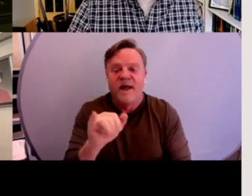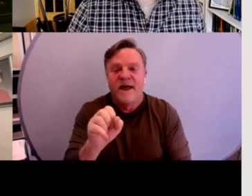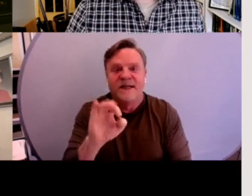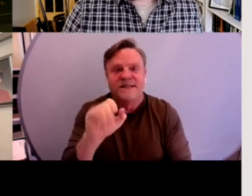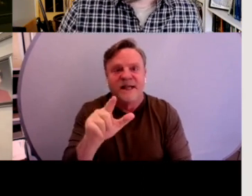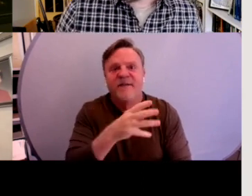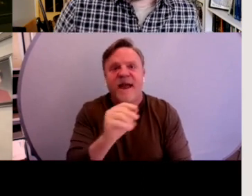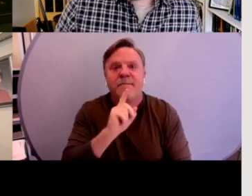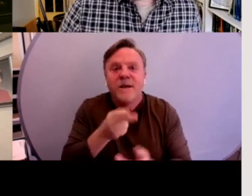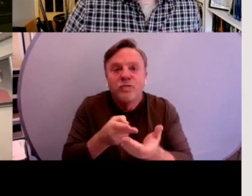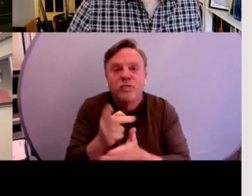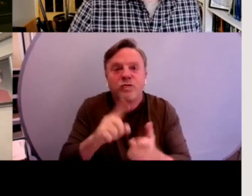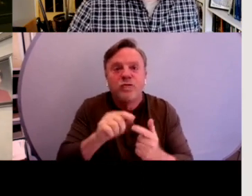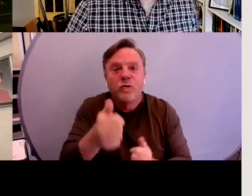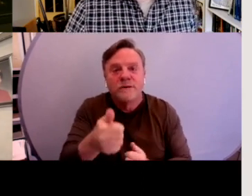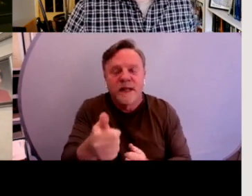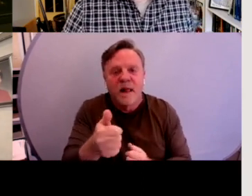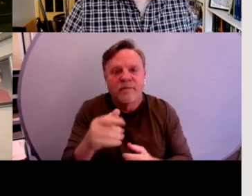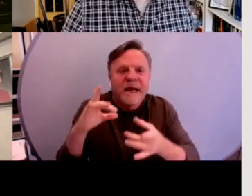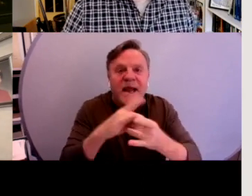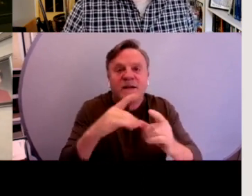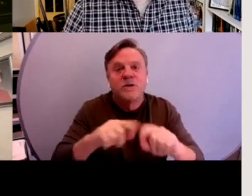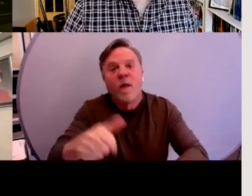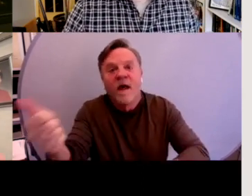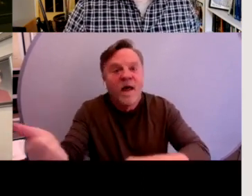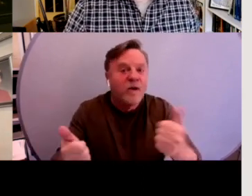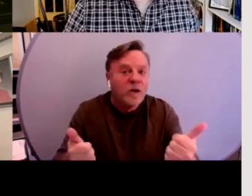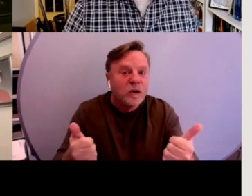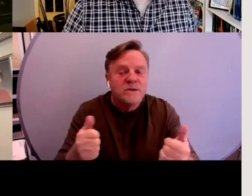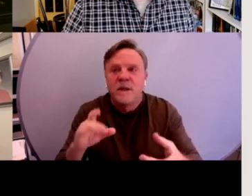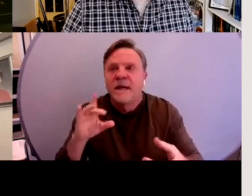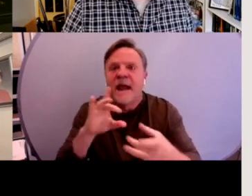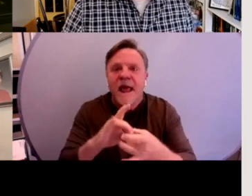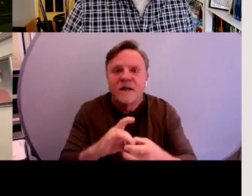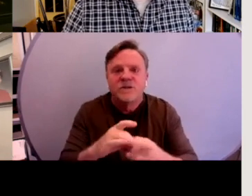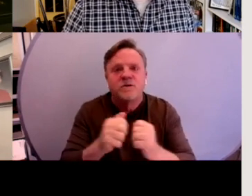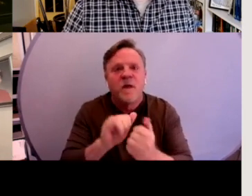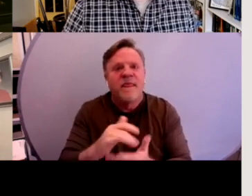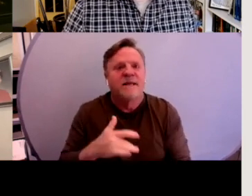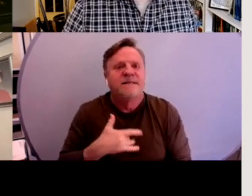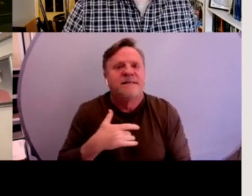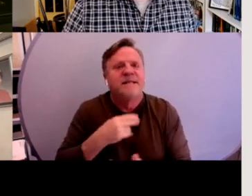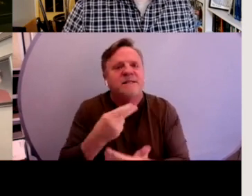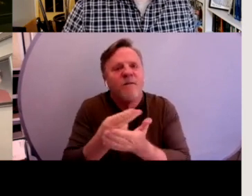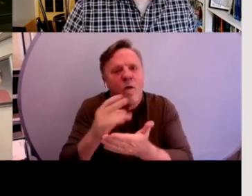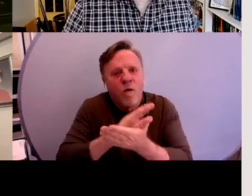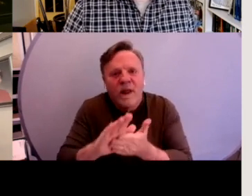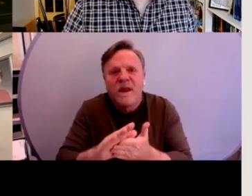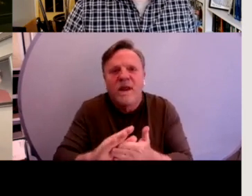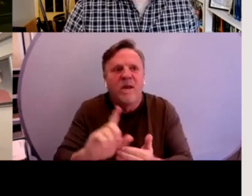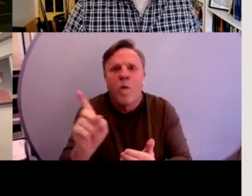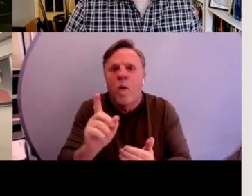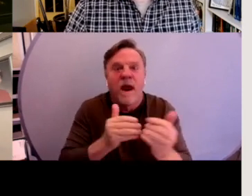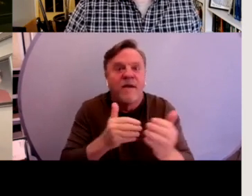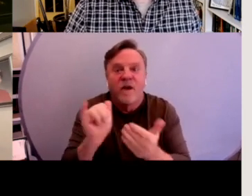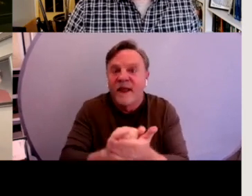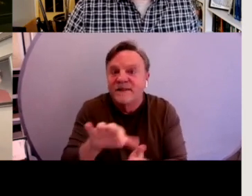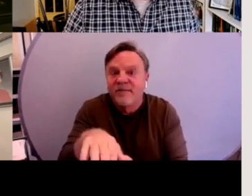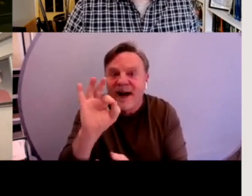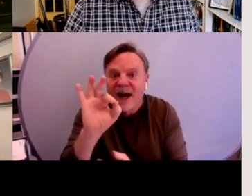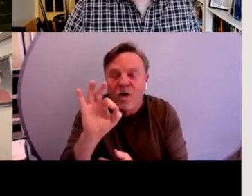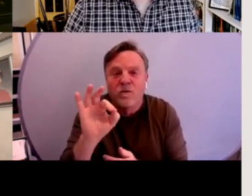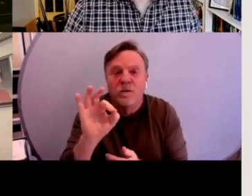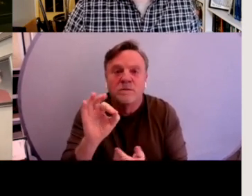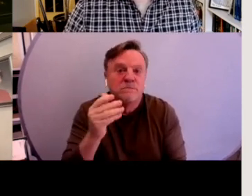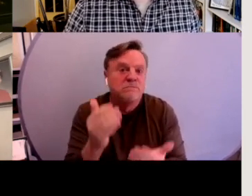to yourself. Connections with others, connections with that sense of holy and sacred, wherever that's found. It could